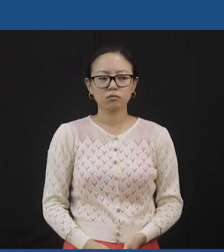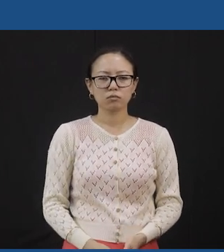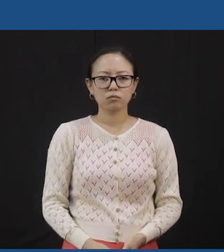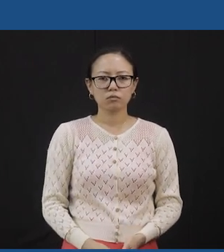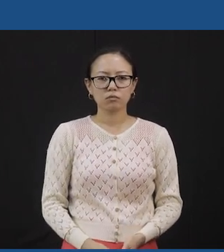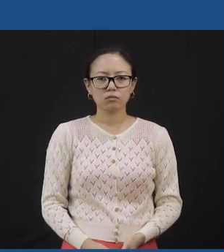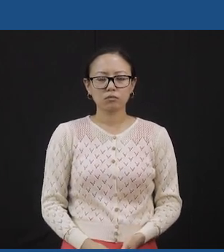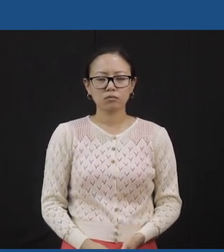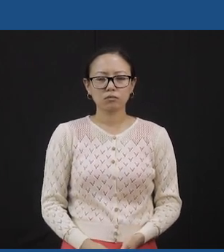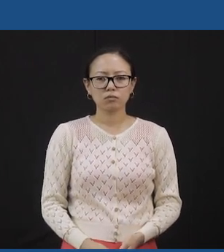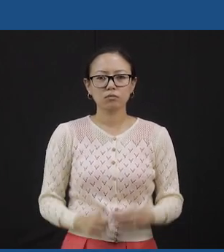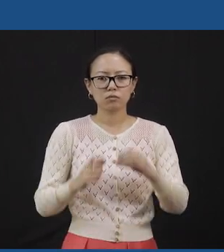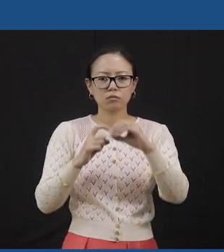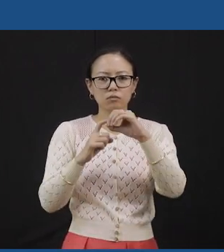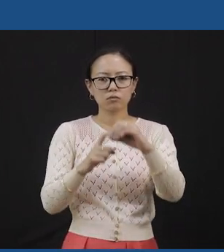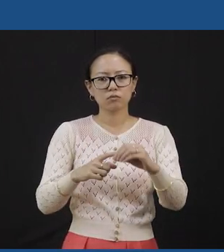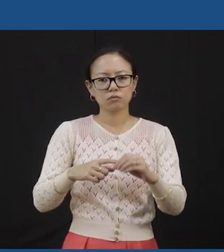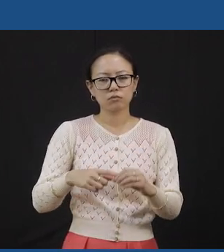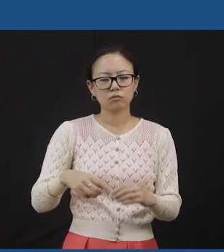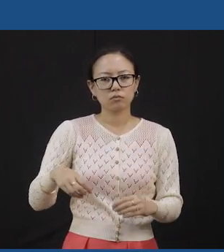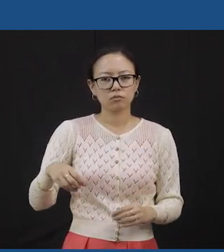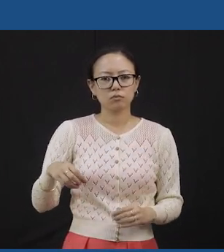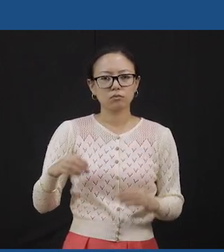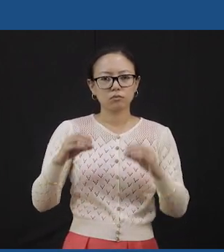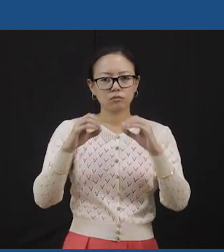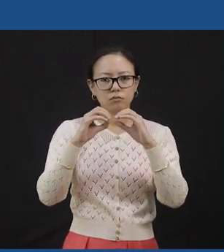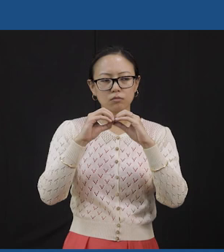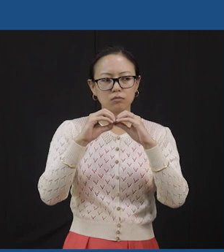Okay, so B again. Let's solve B.